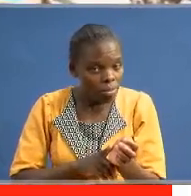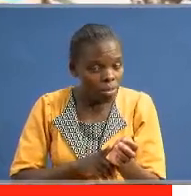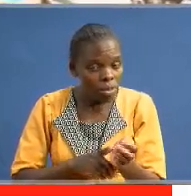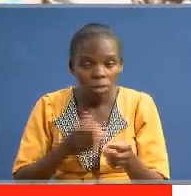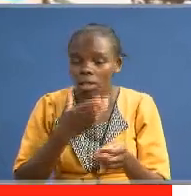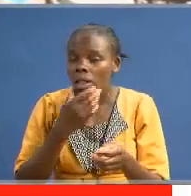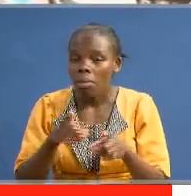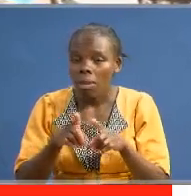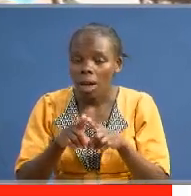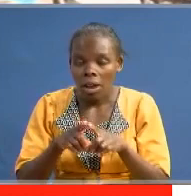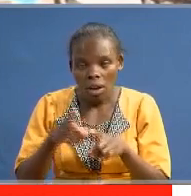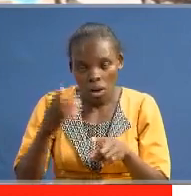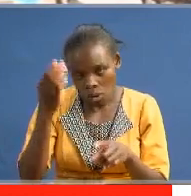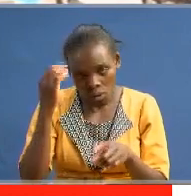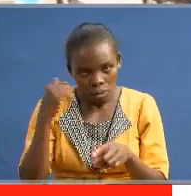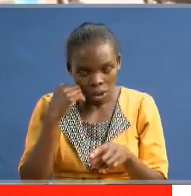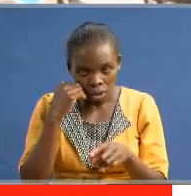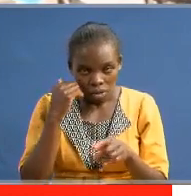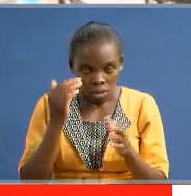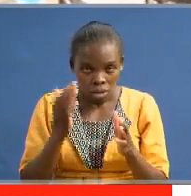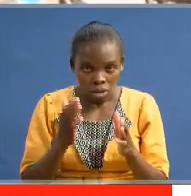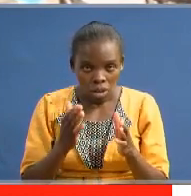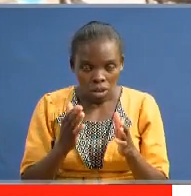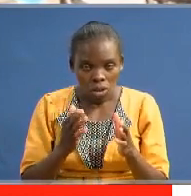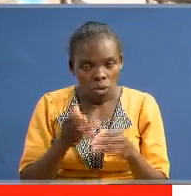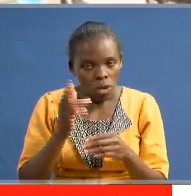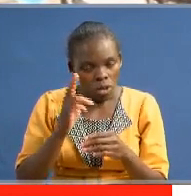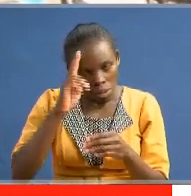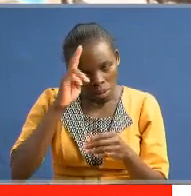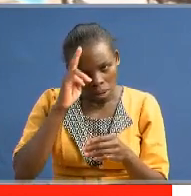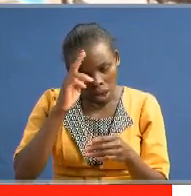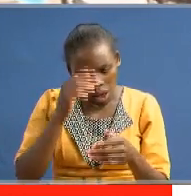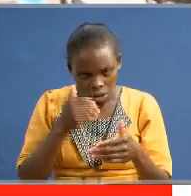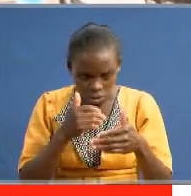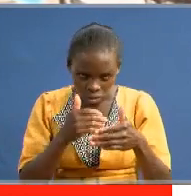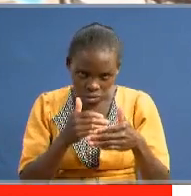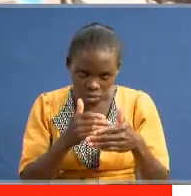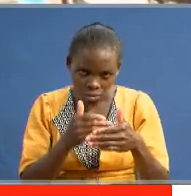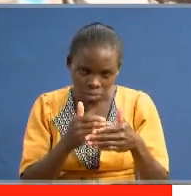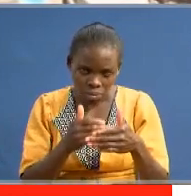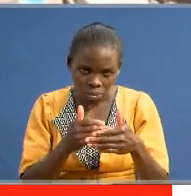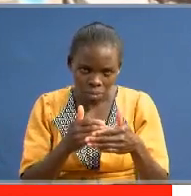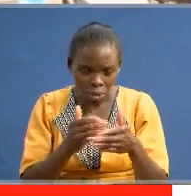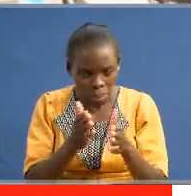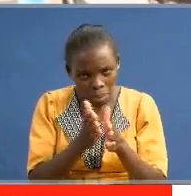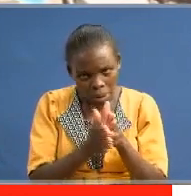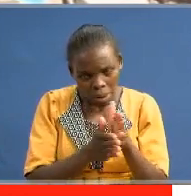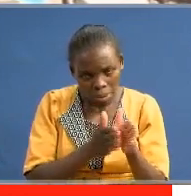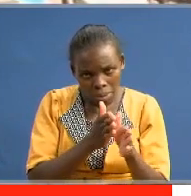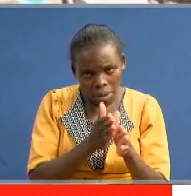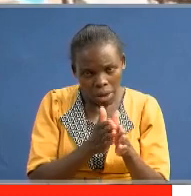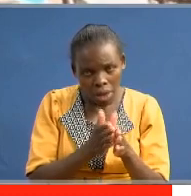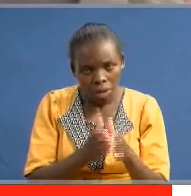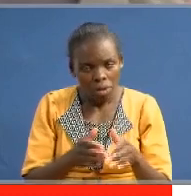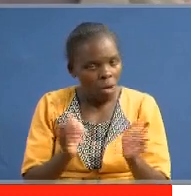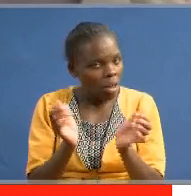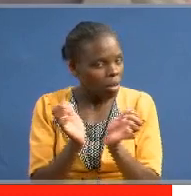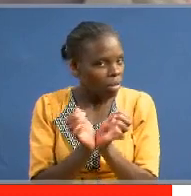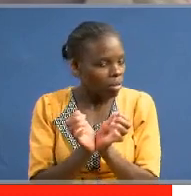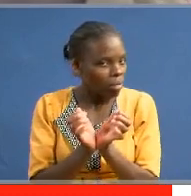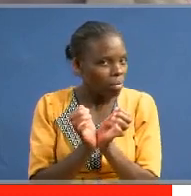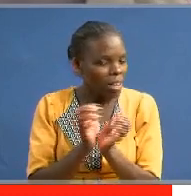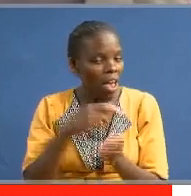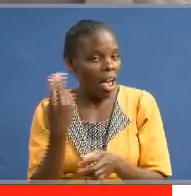of the deceased, he was executed by police officers at close range and that they might have planned to execute him. Sisi